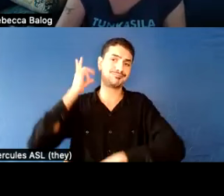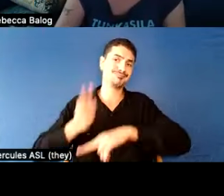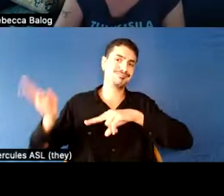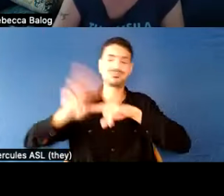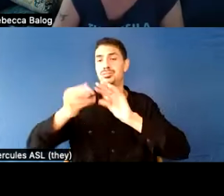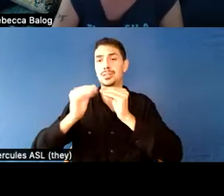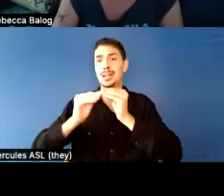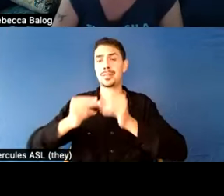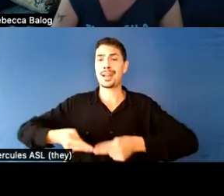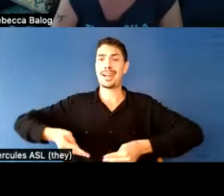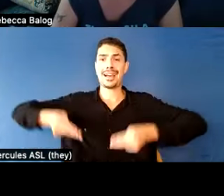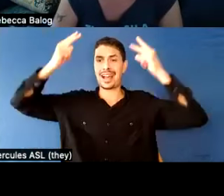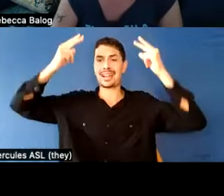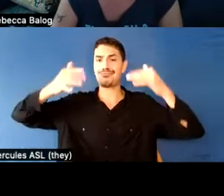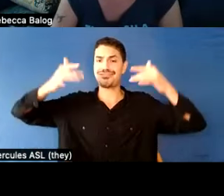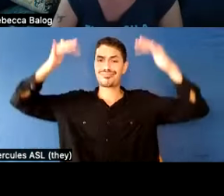statistics.